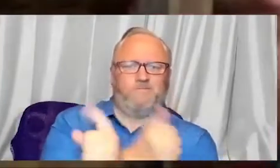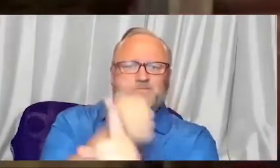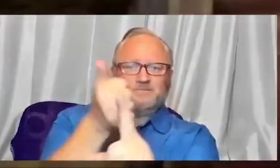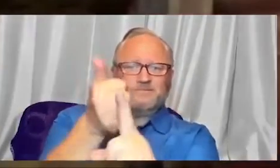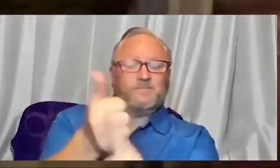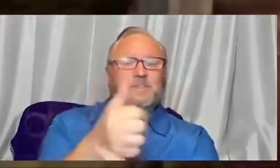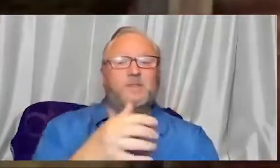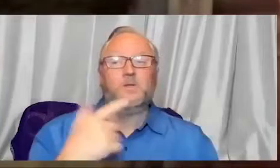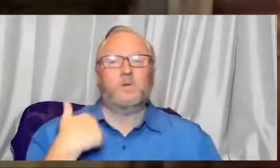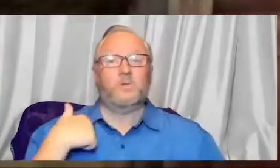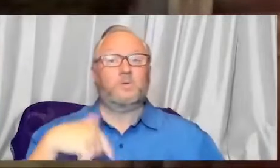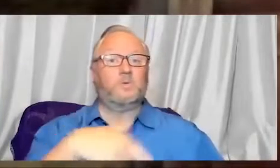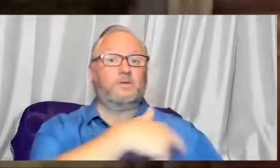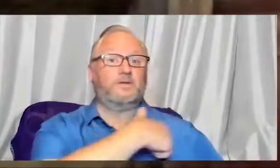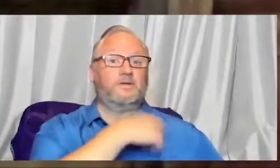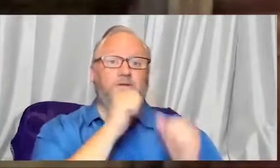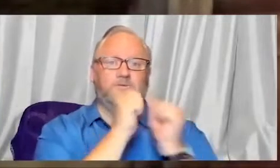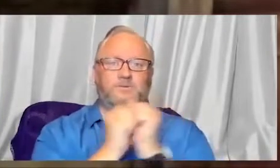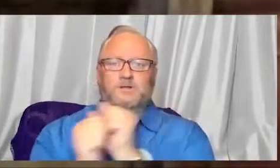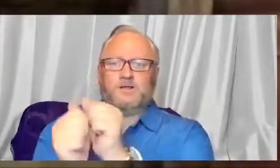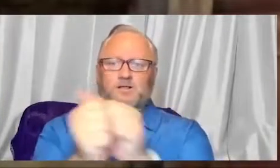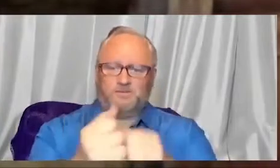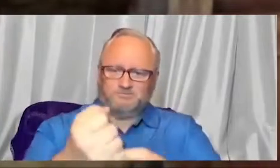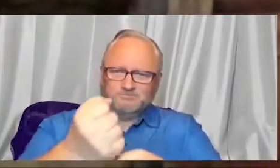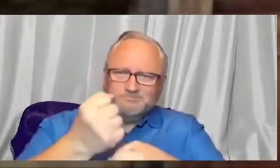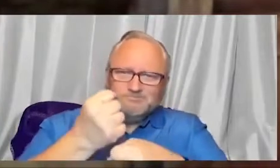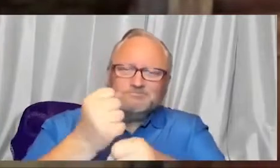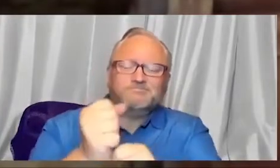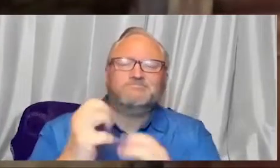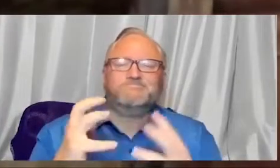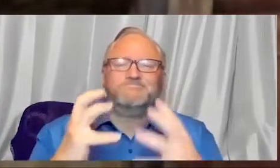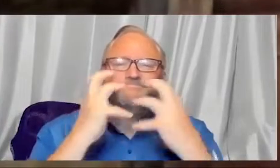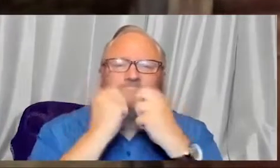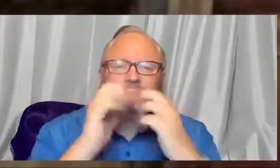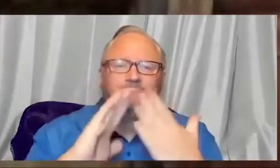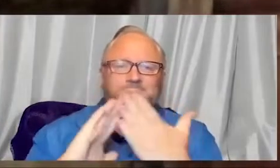we create the beloved community.